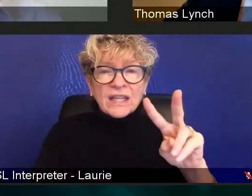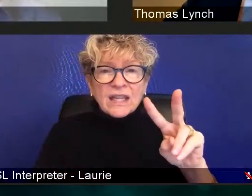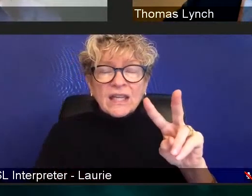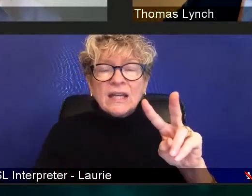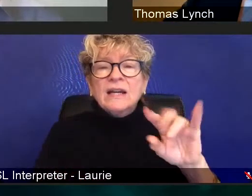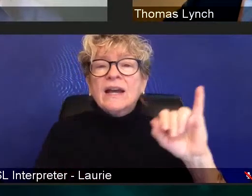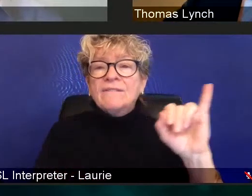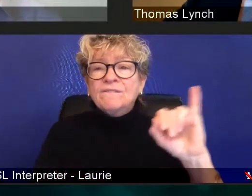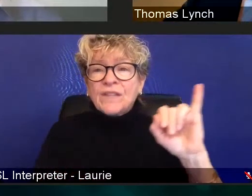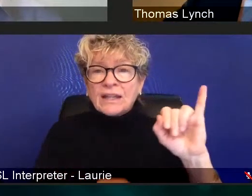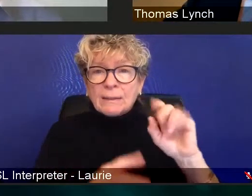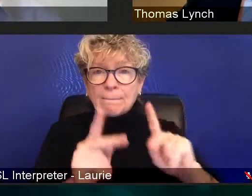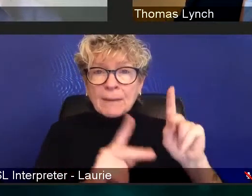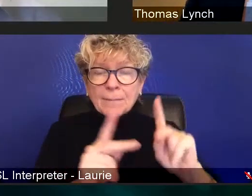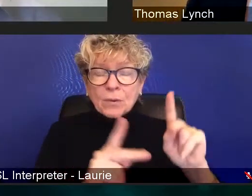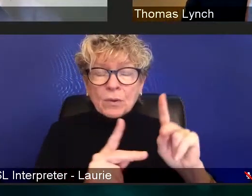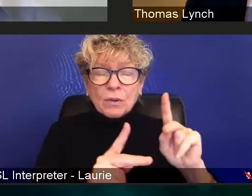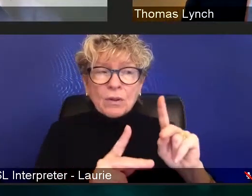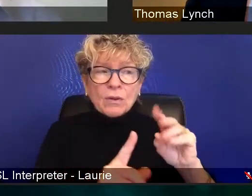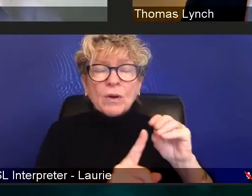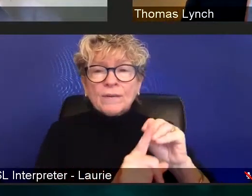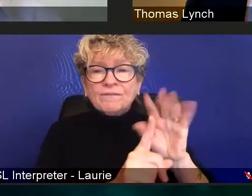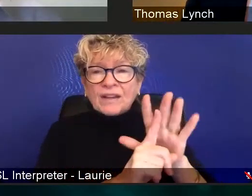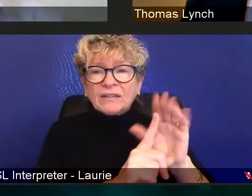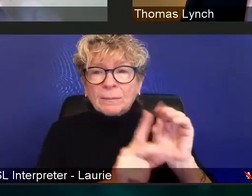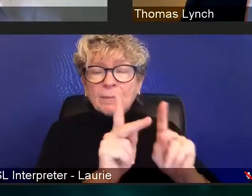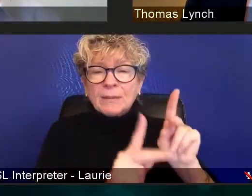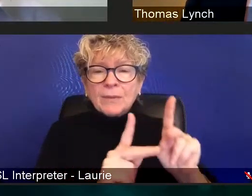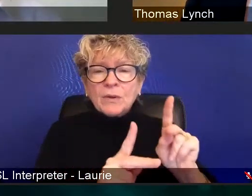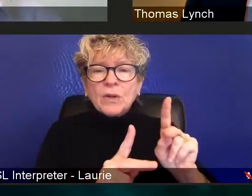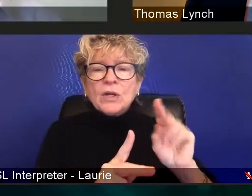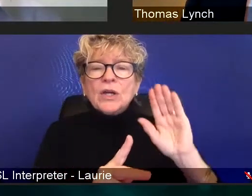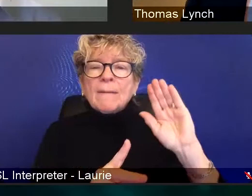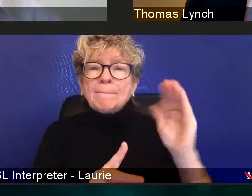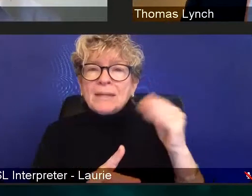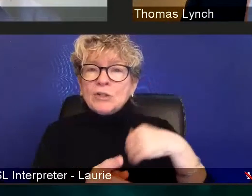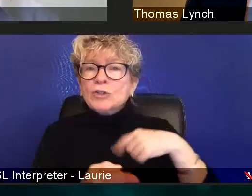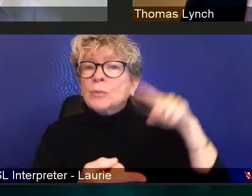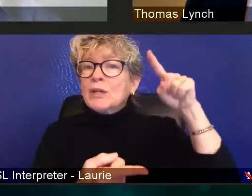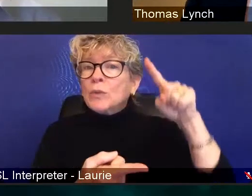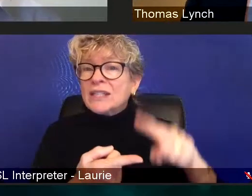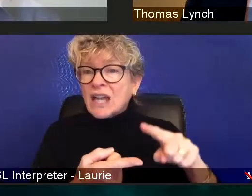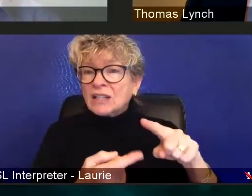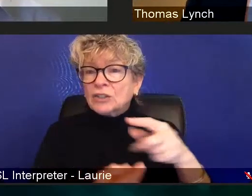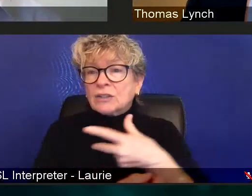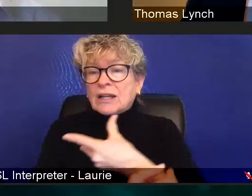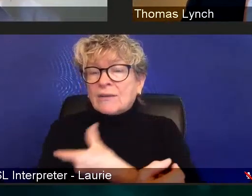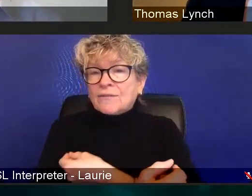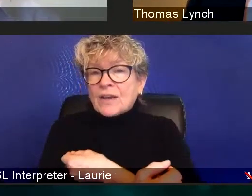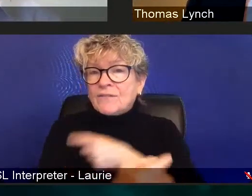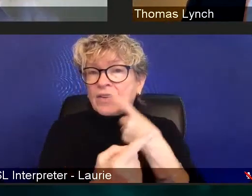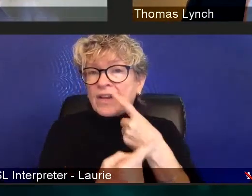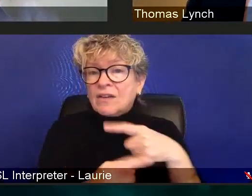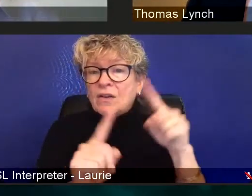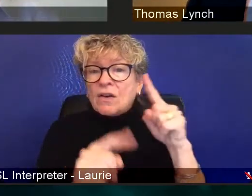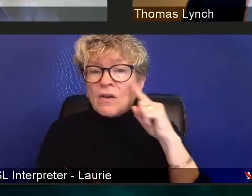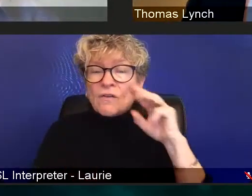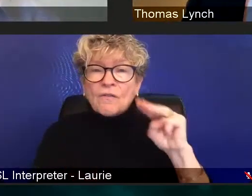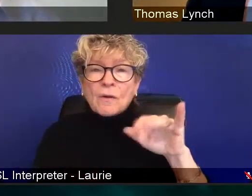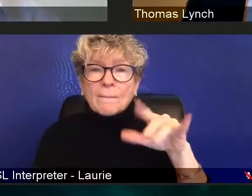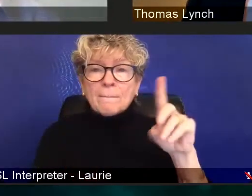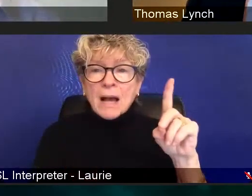example, there does appear to be a reduction in vaccine efficacy for mild and